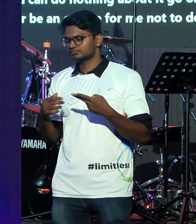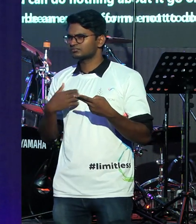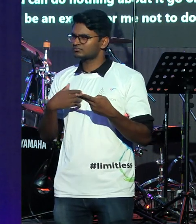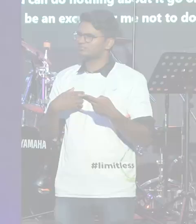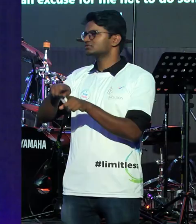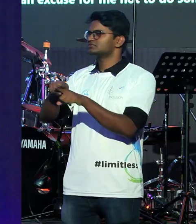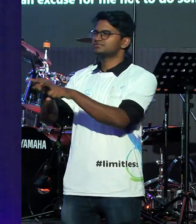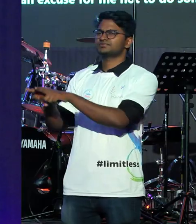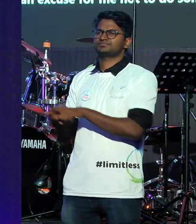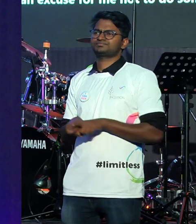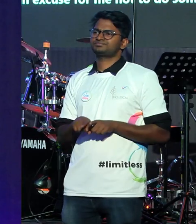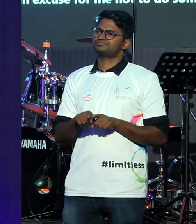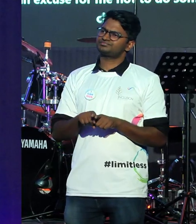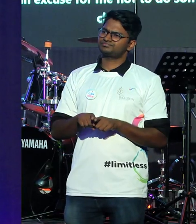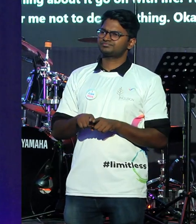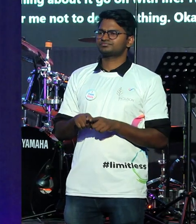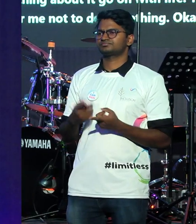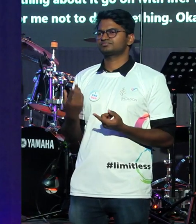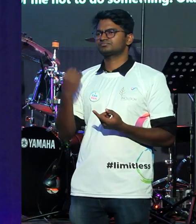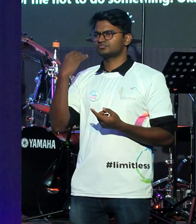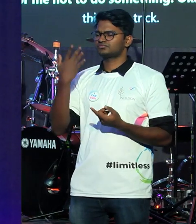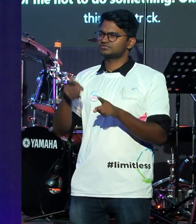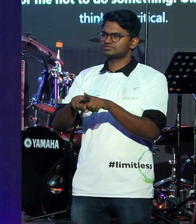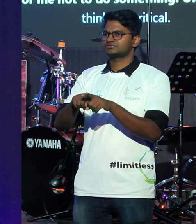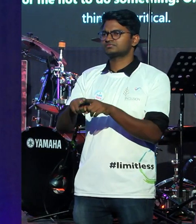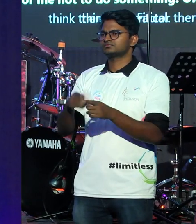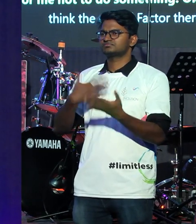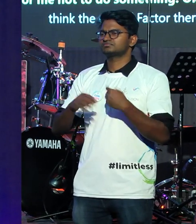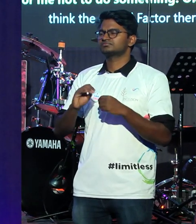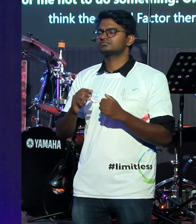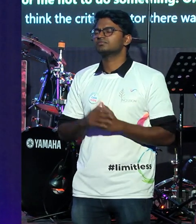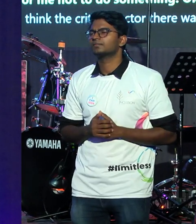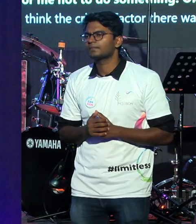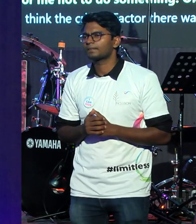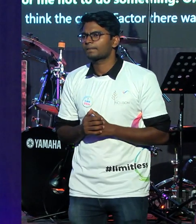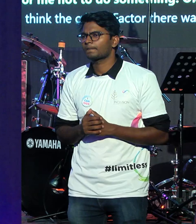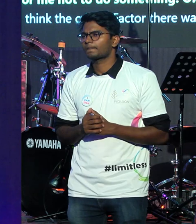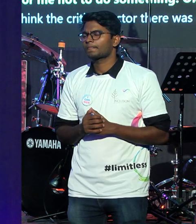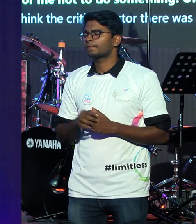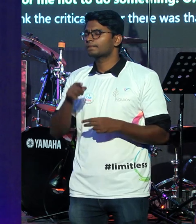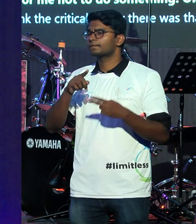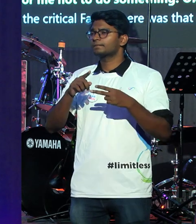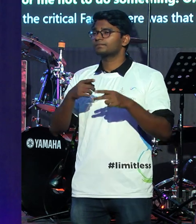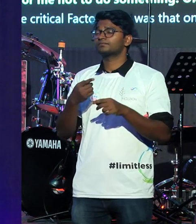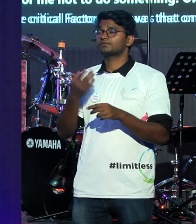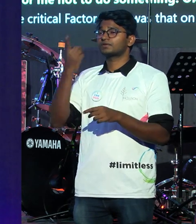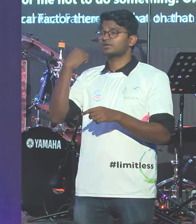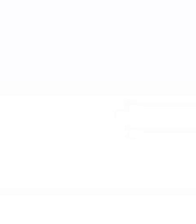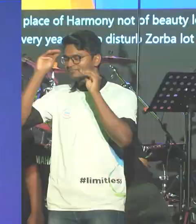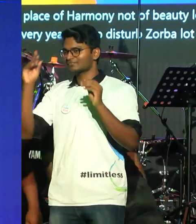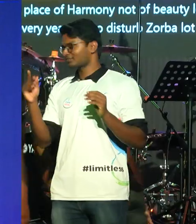child. Now, I think the critical factor there was that on that one night, I accepted my